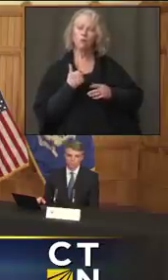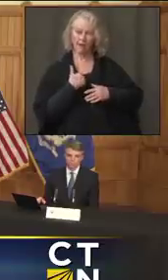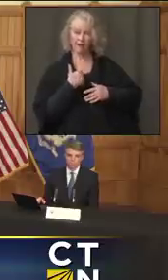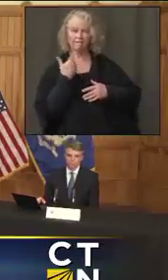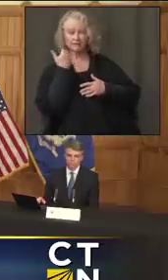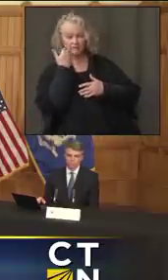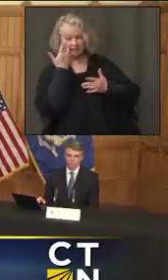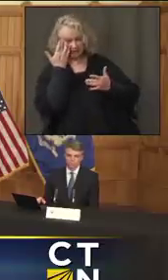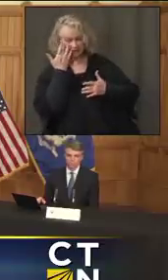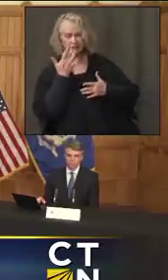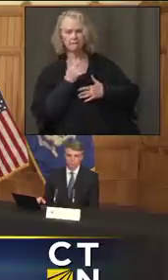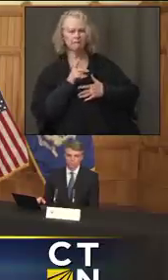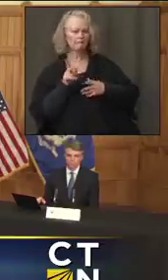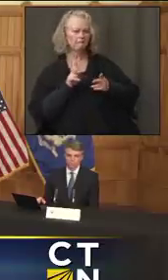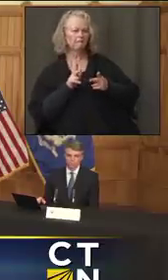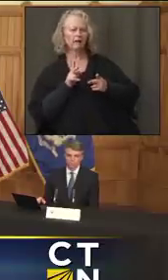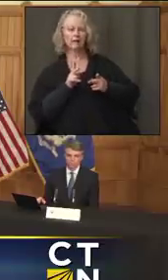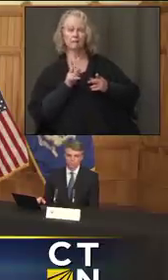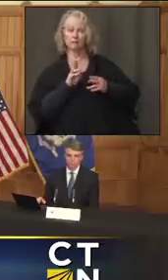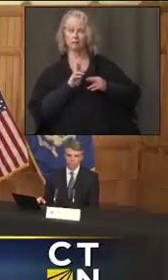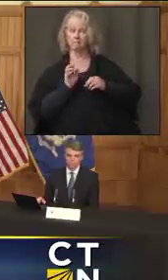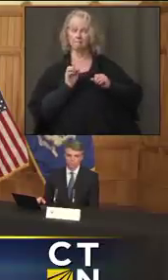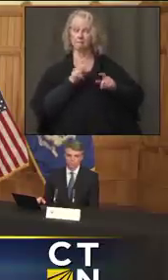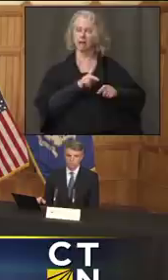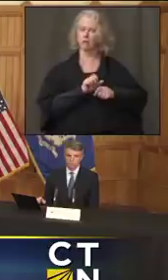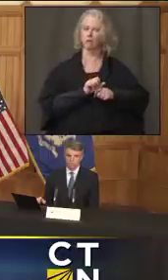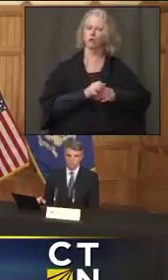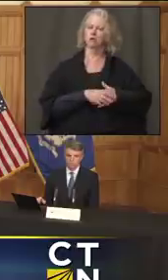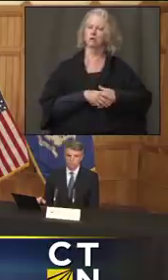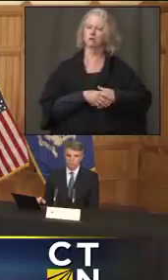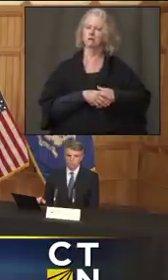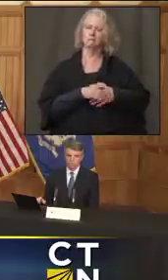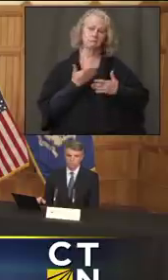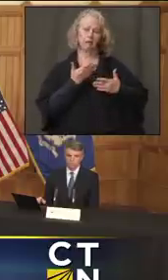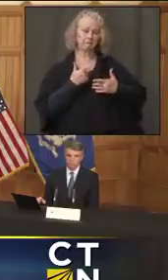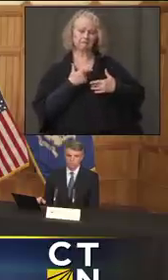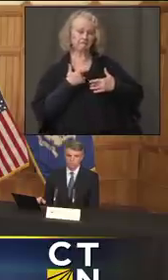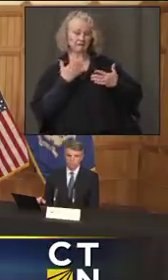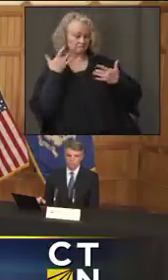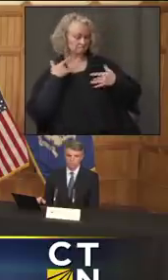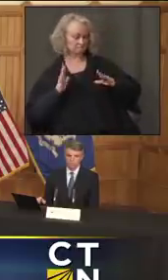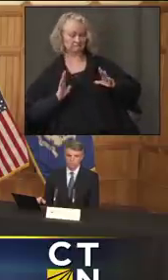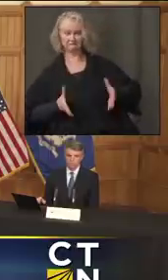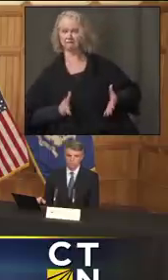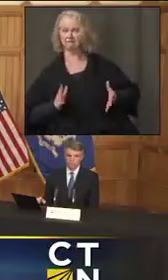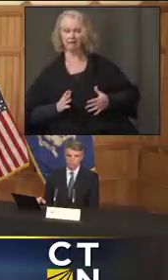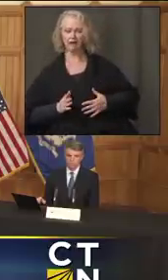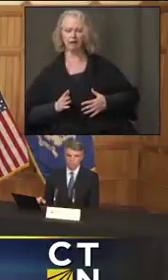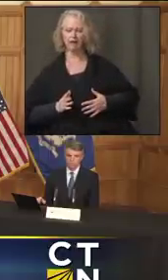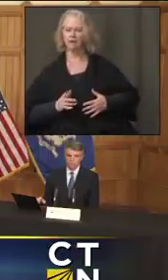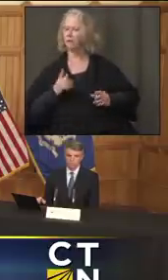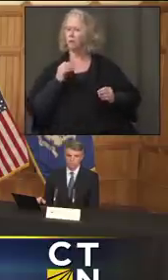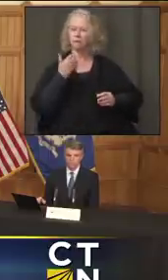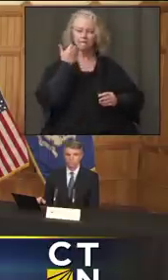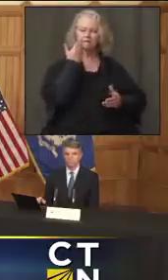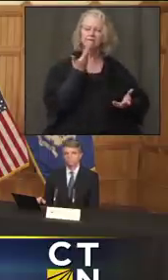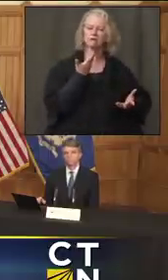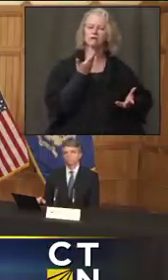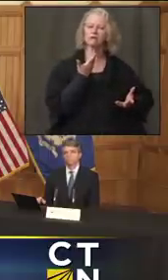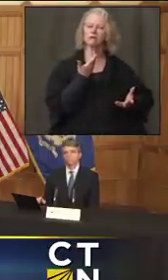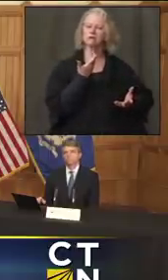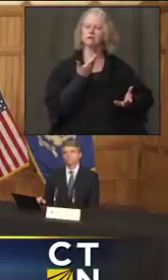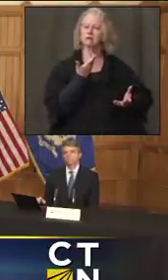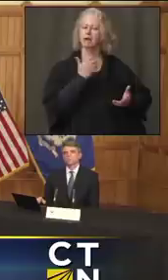symptomatic, but people are going to be going back to work who are asymptomatic, and if they're not spiking a fever, how are they going